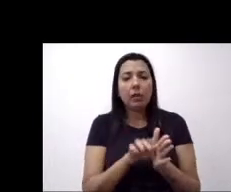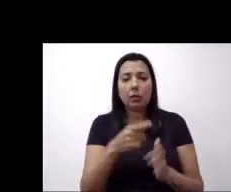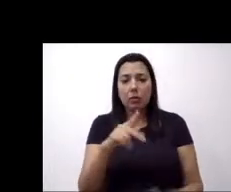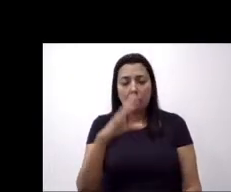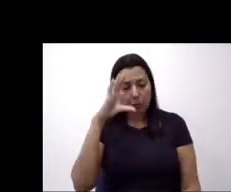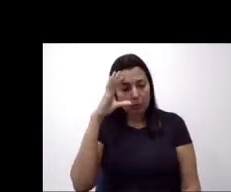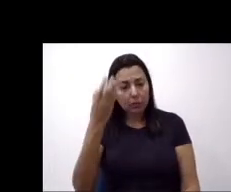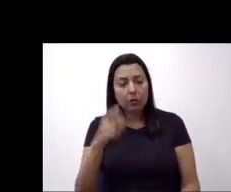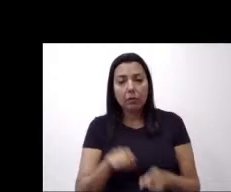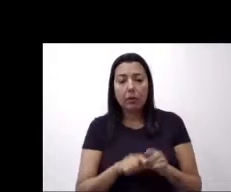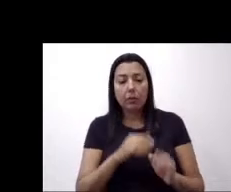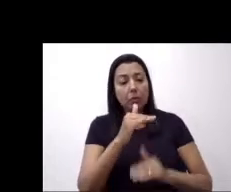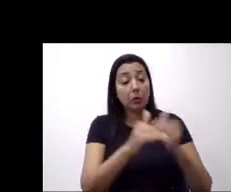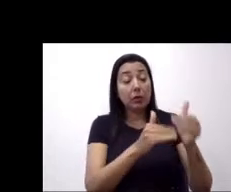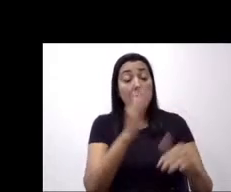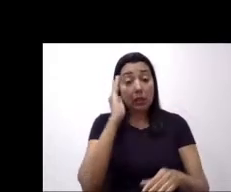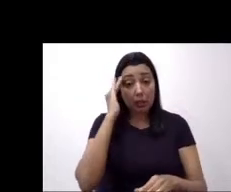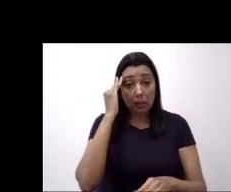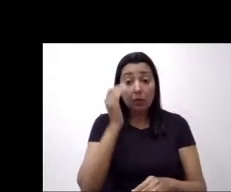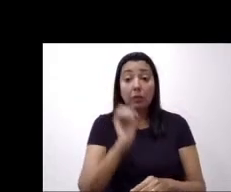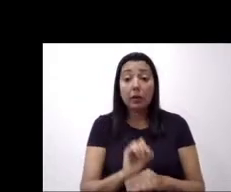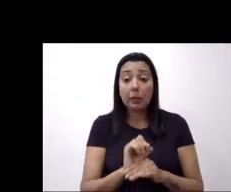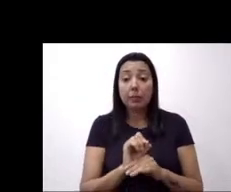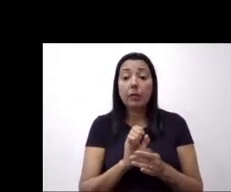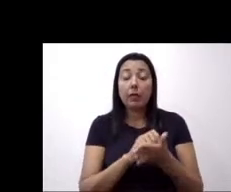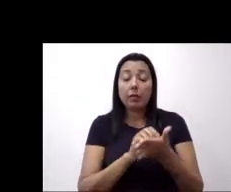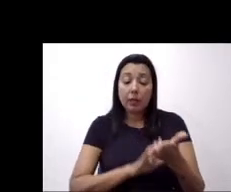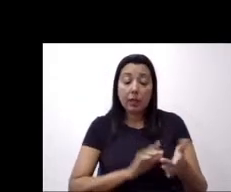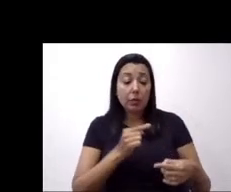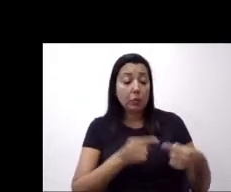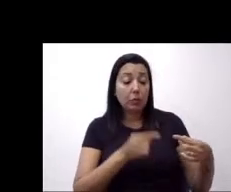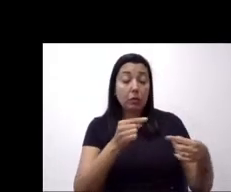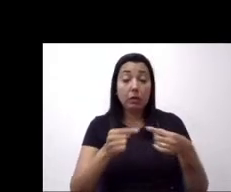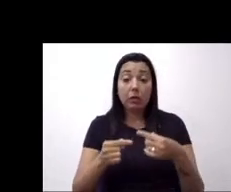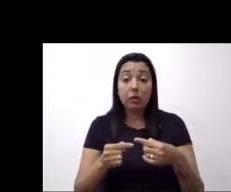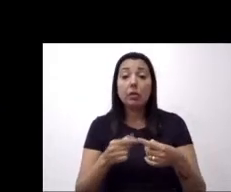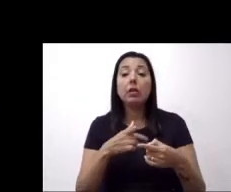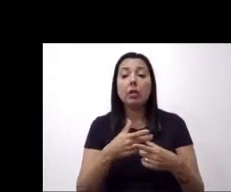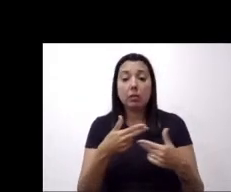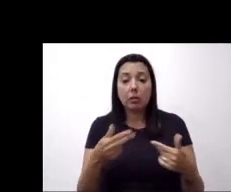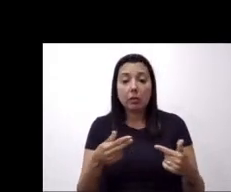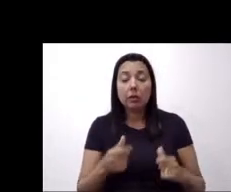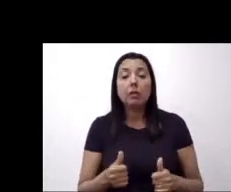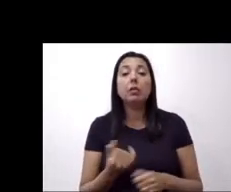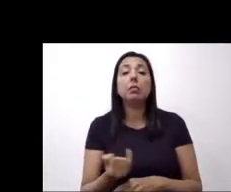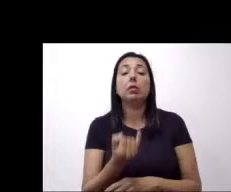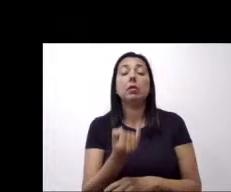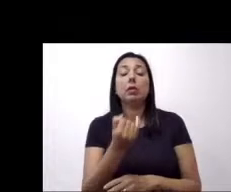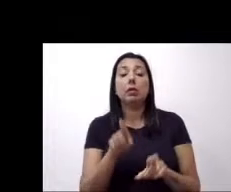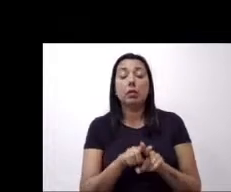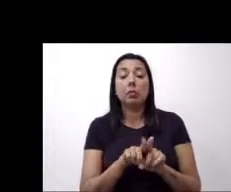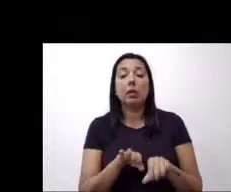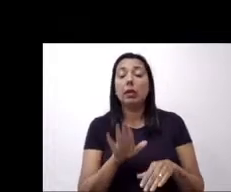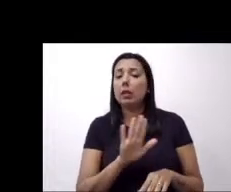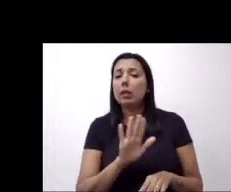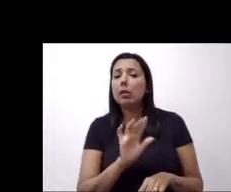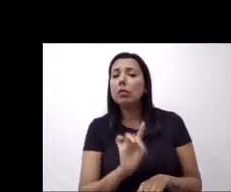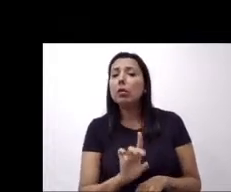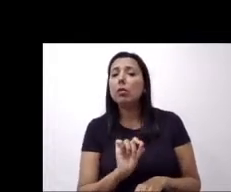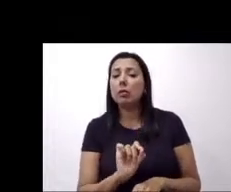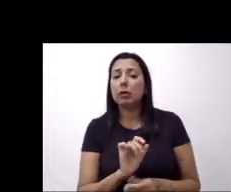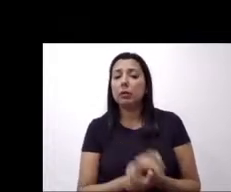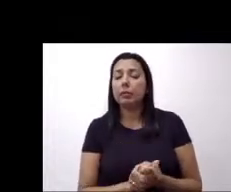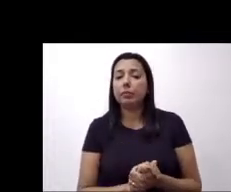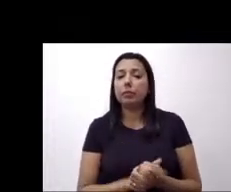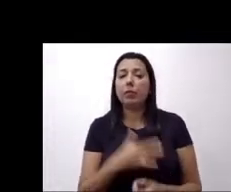political activity is the key element it's not to find the real key of how a